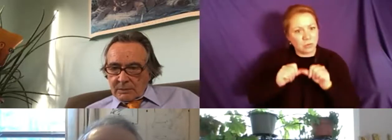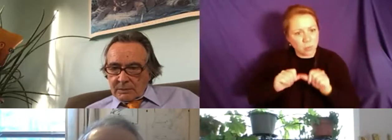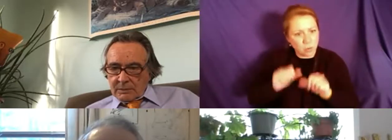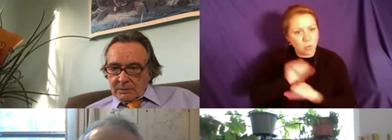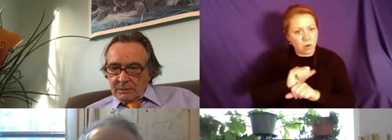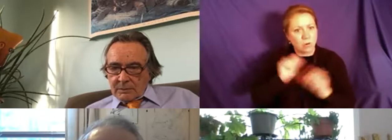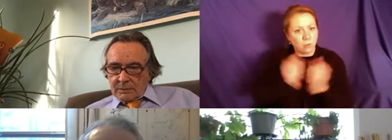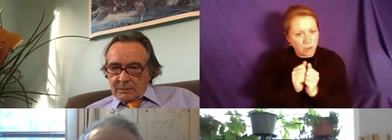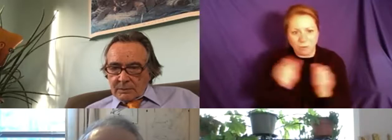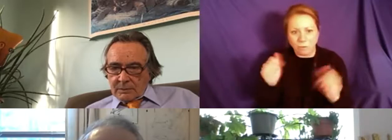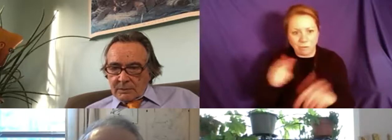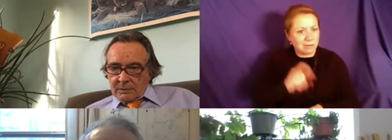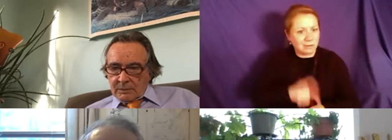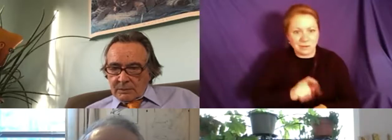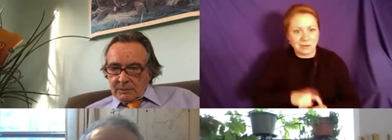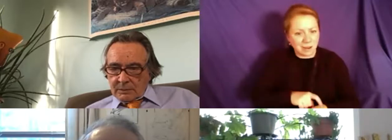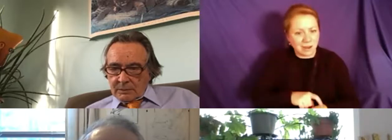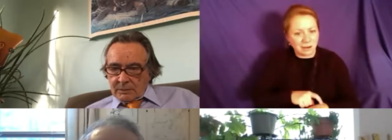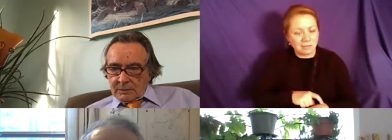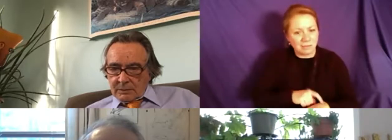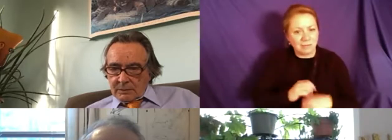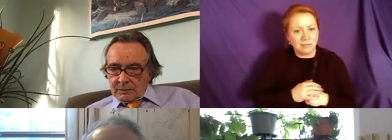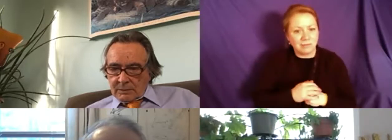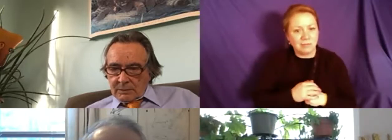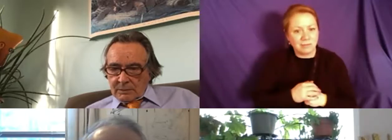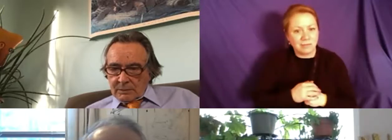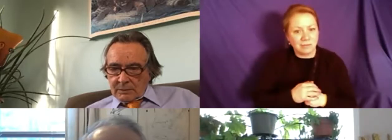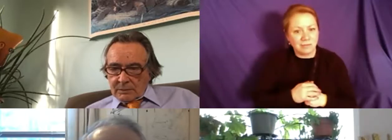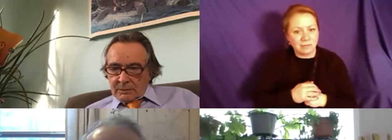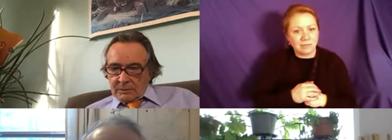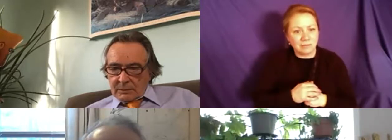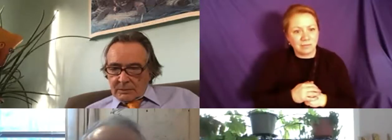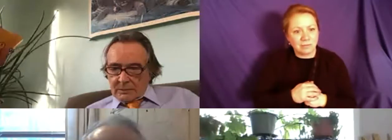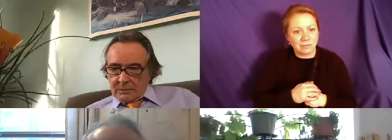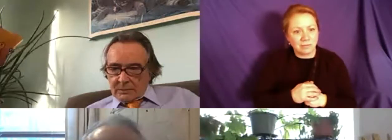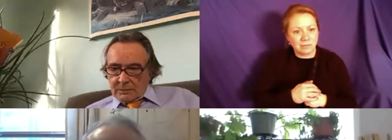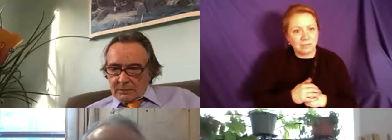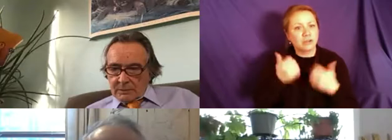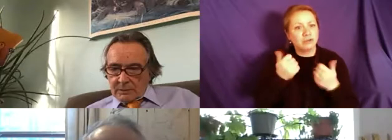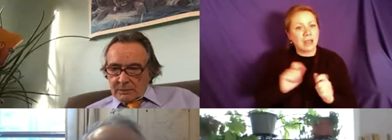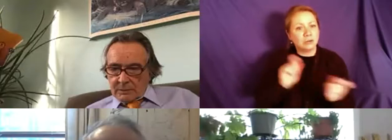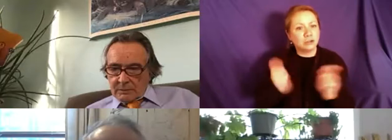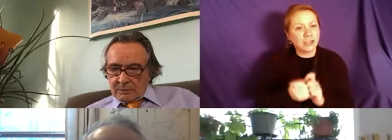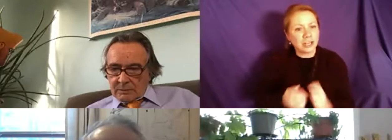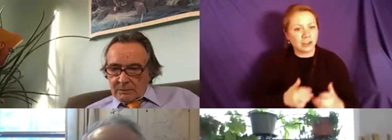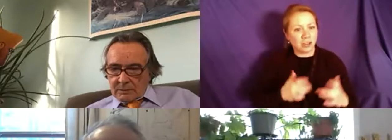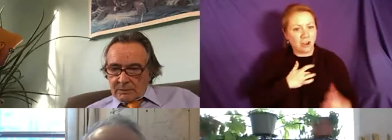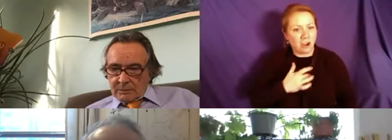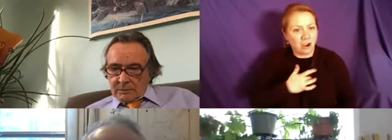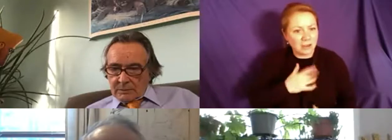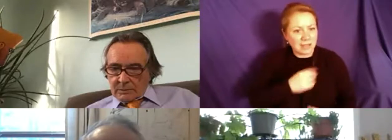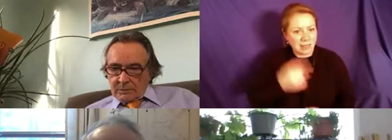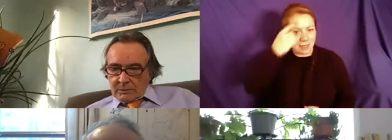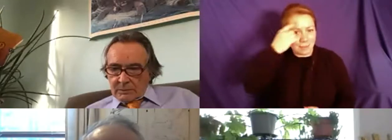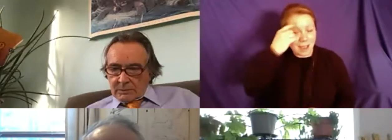on all the time. It is trying to change the hearts and minds. And